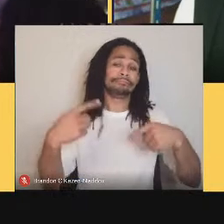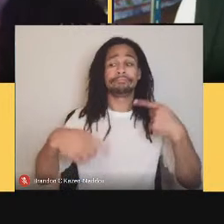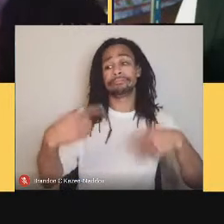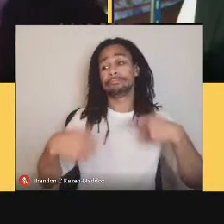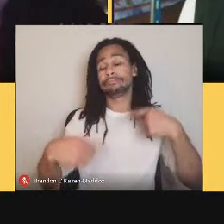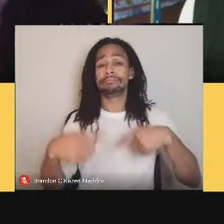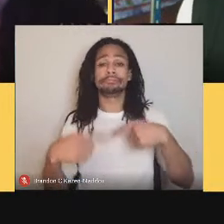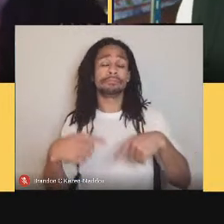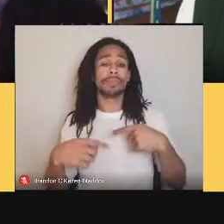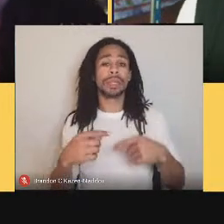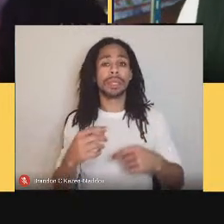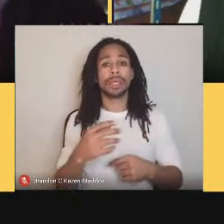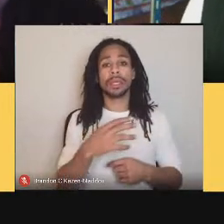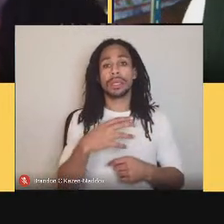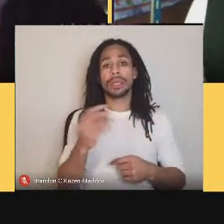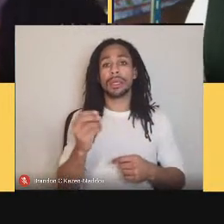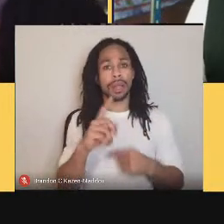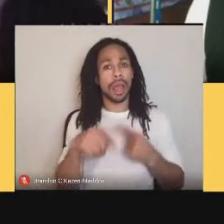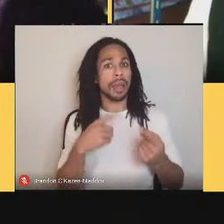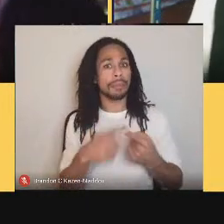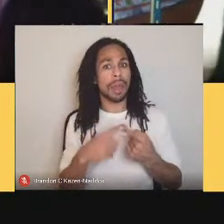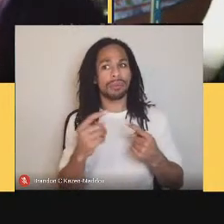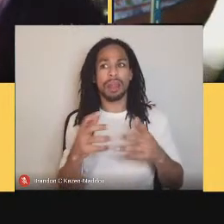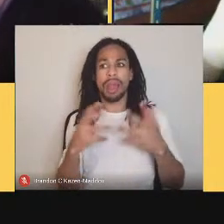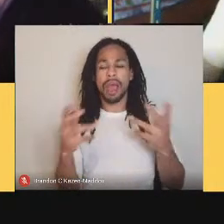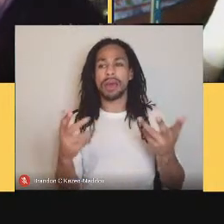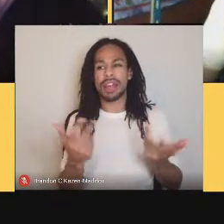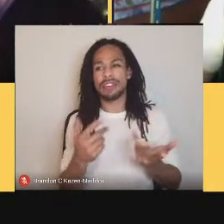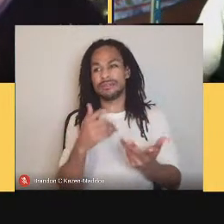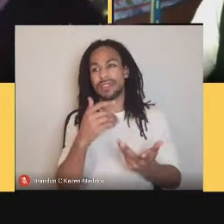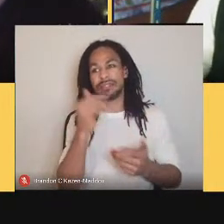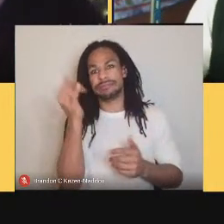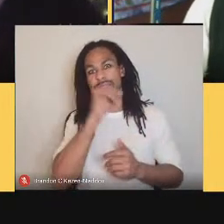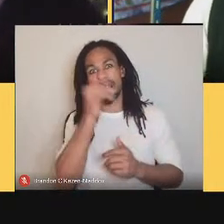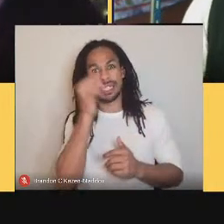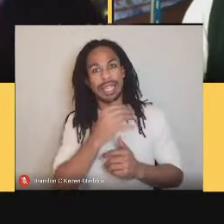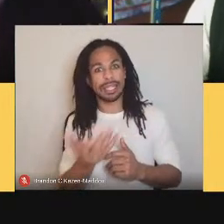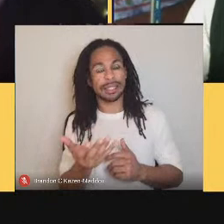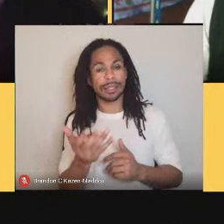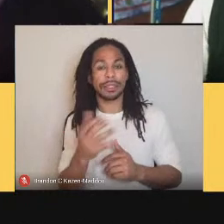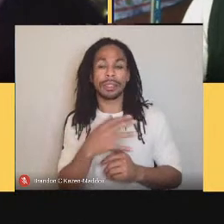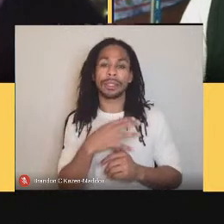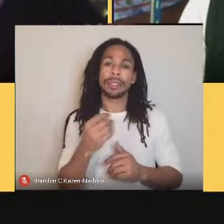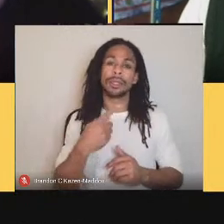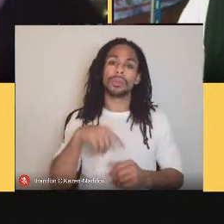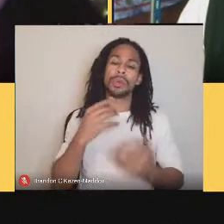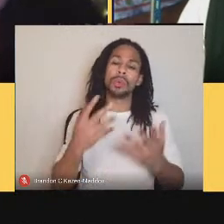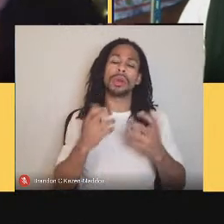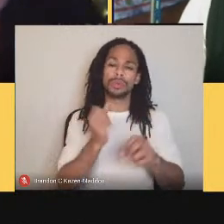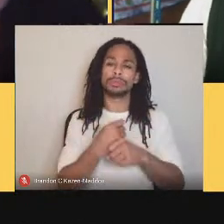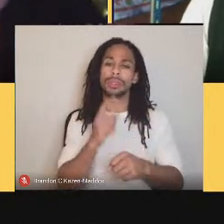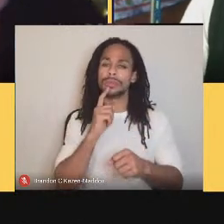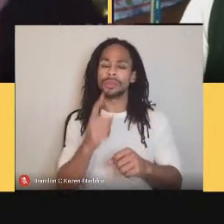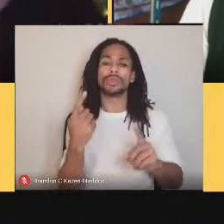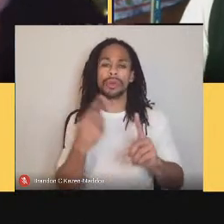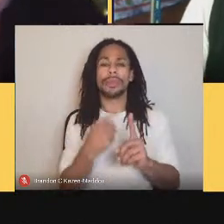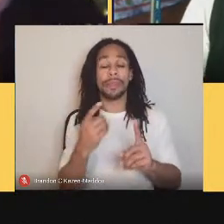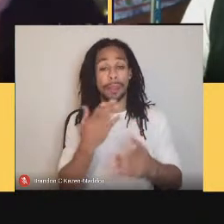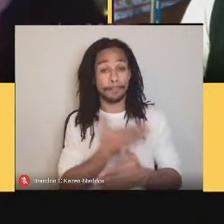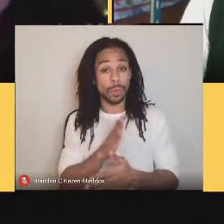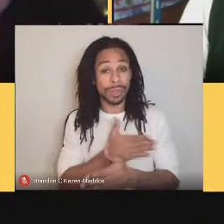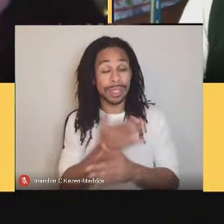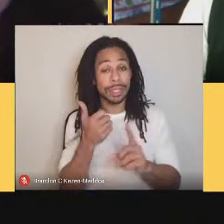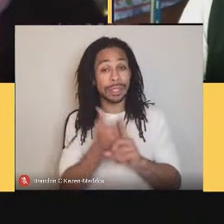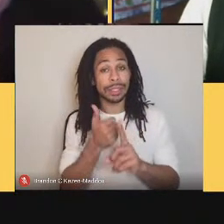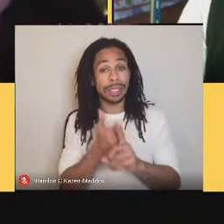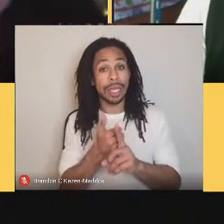about really a bunch of nonsense when it comes down to it. And we wanted to make sure that the music